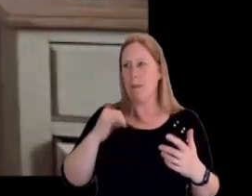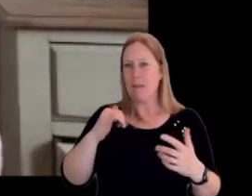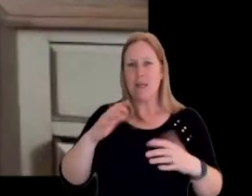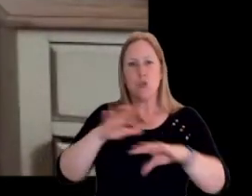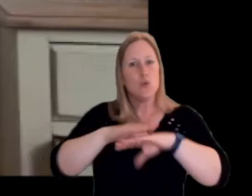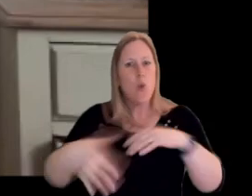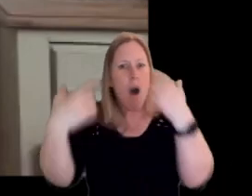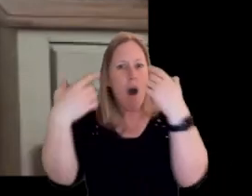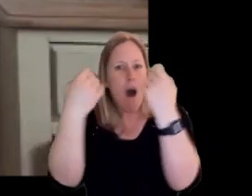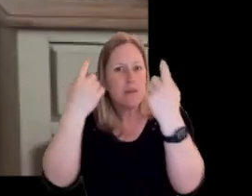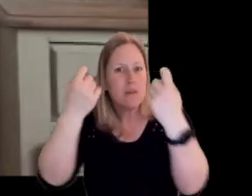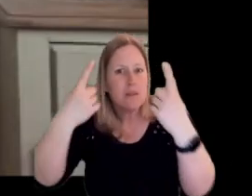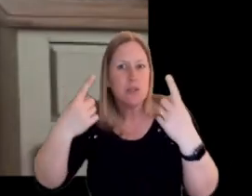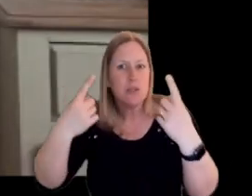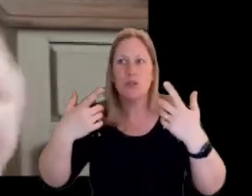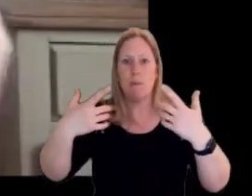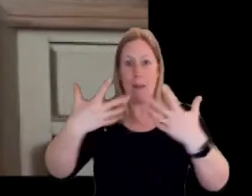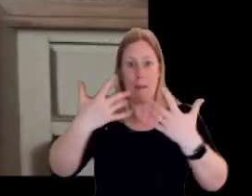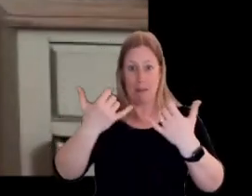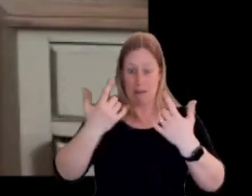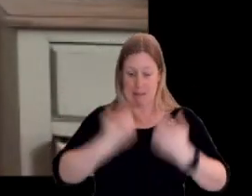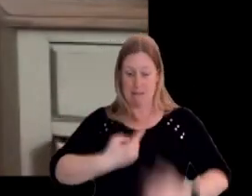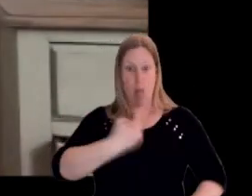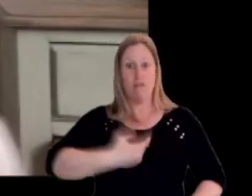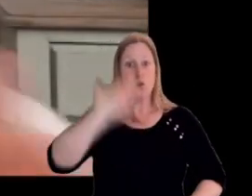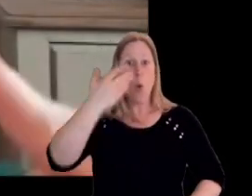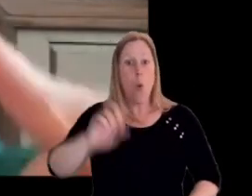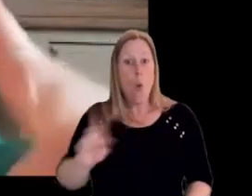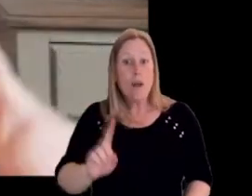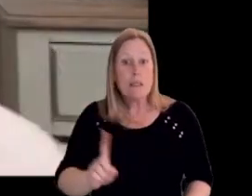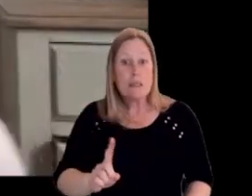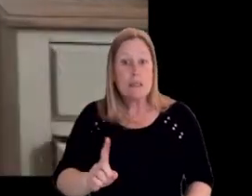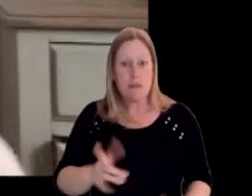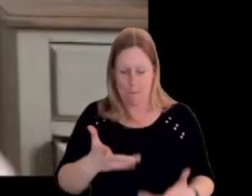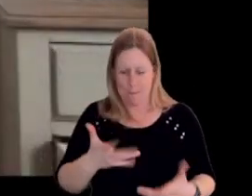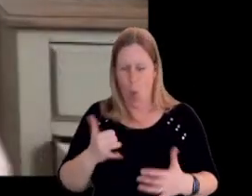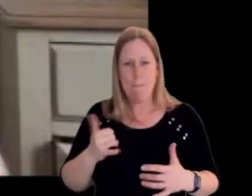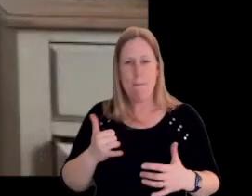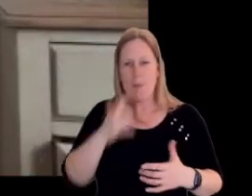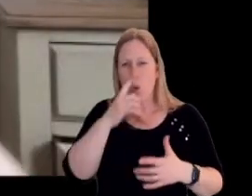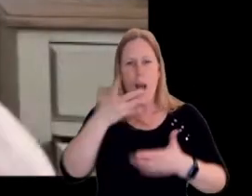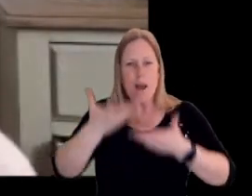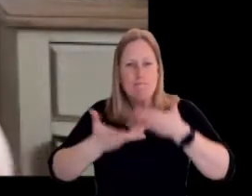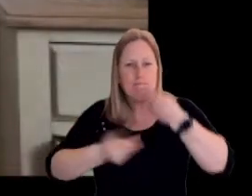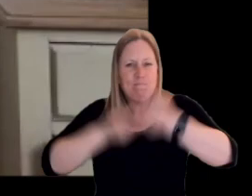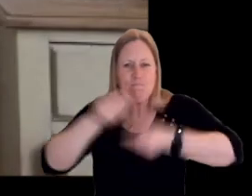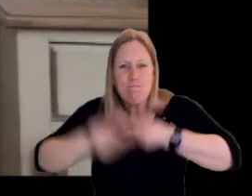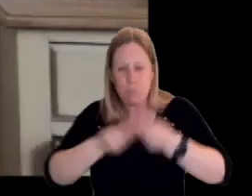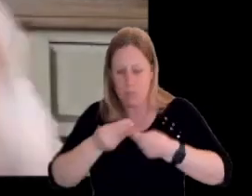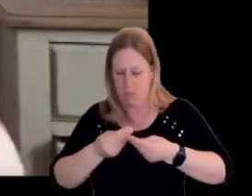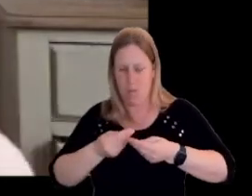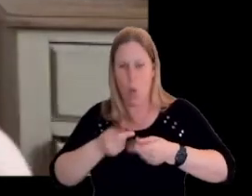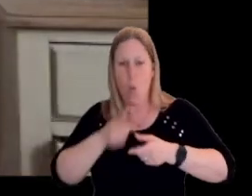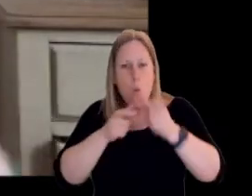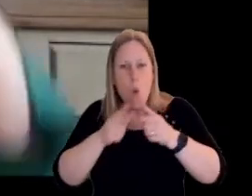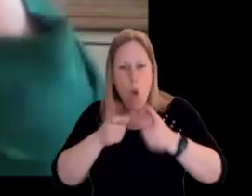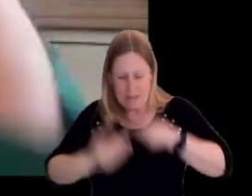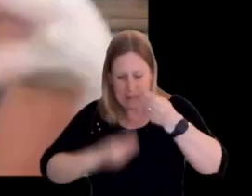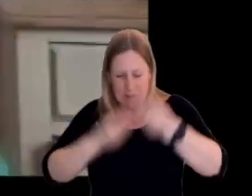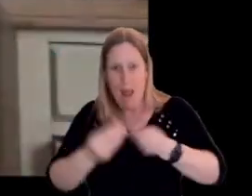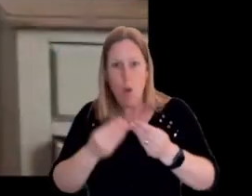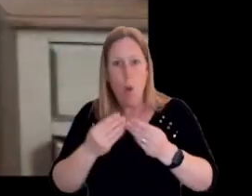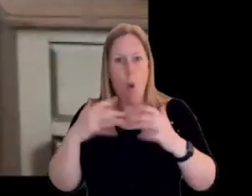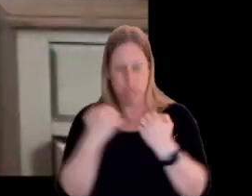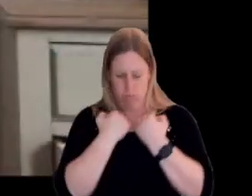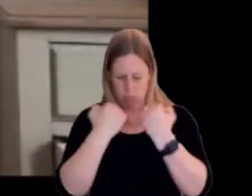because not understood, because you don't know what it is. You don't have the words to explain it. You're